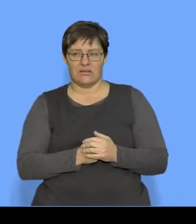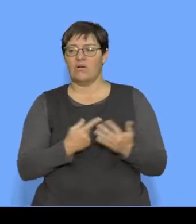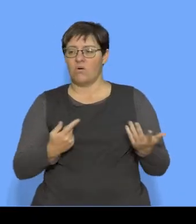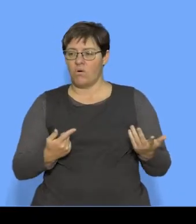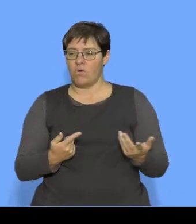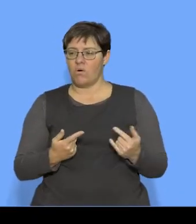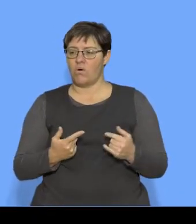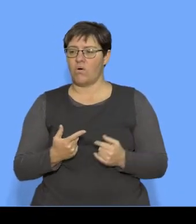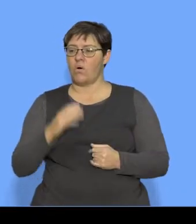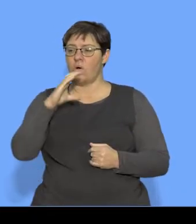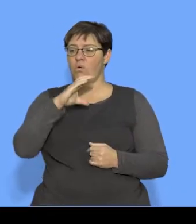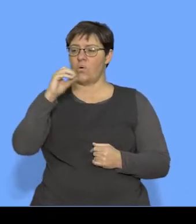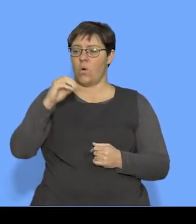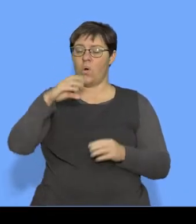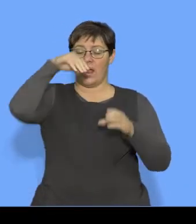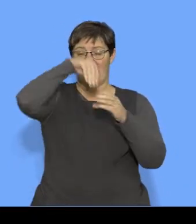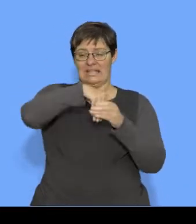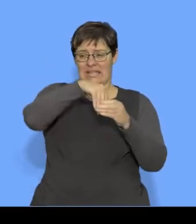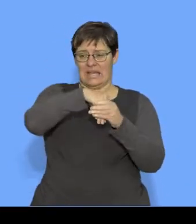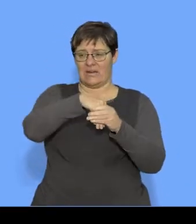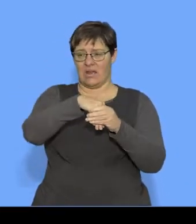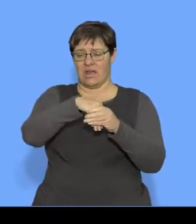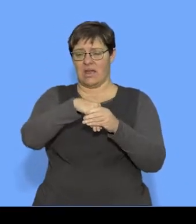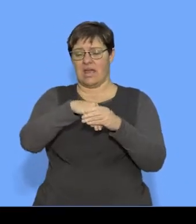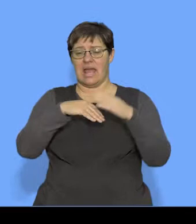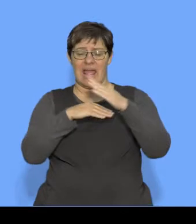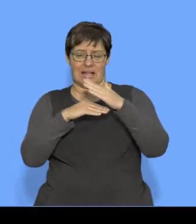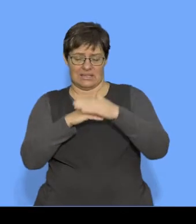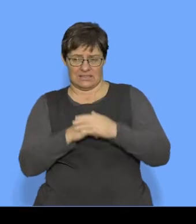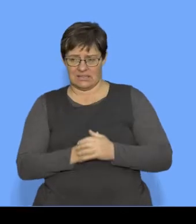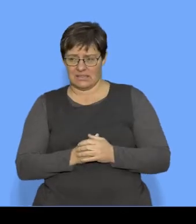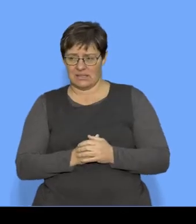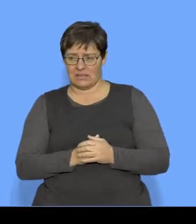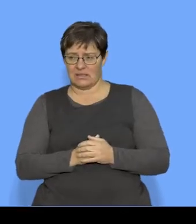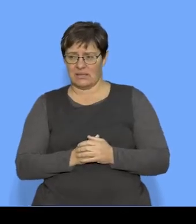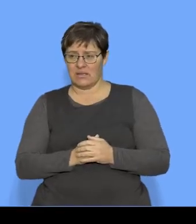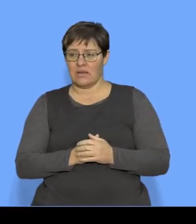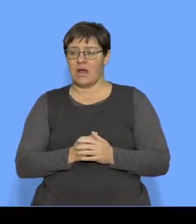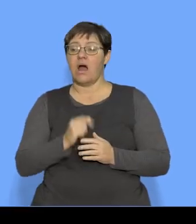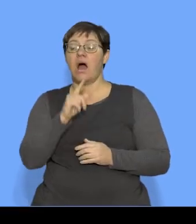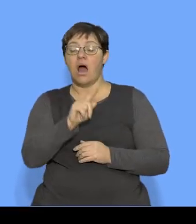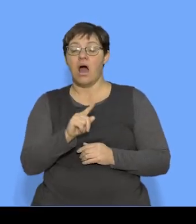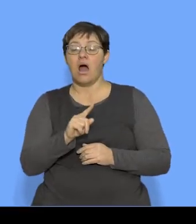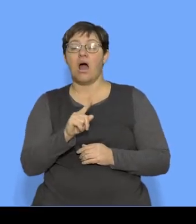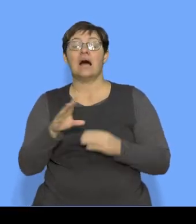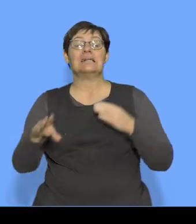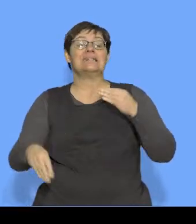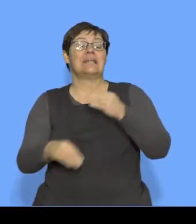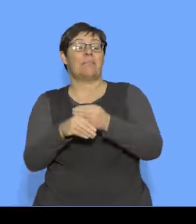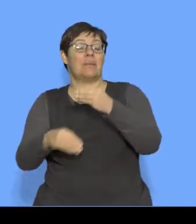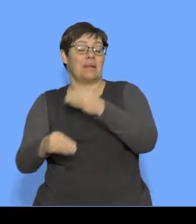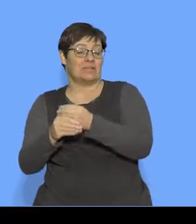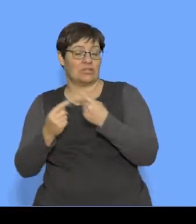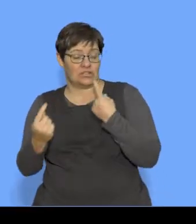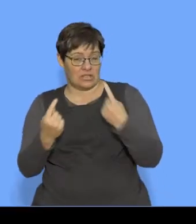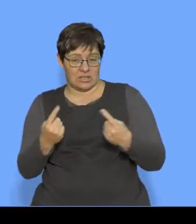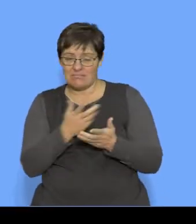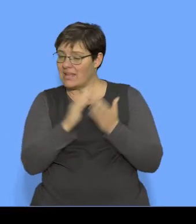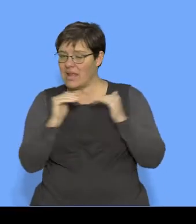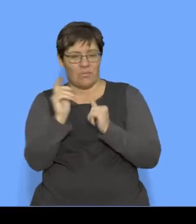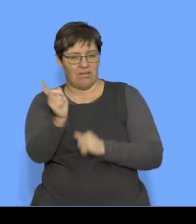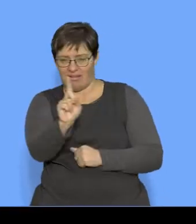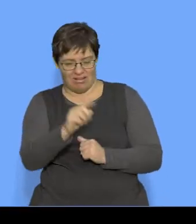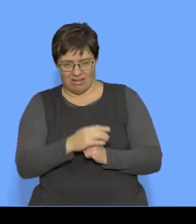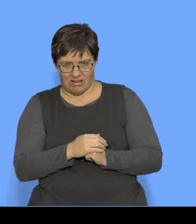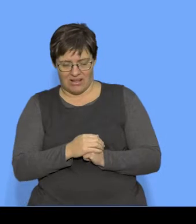about the co-interior angles, but please don't make the mistake of thinking co-interior angles